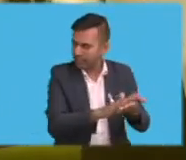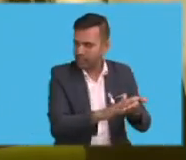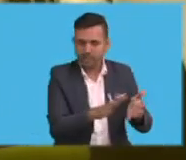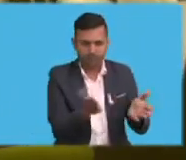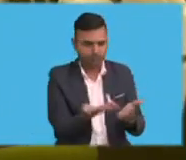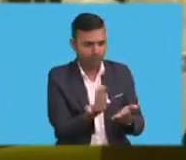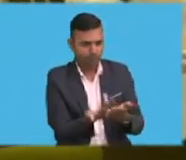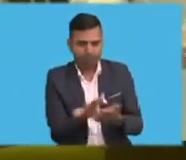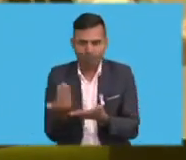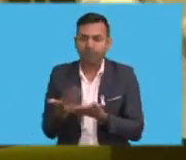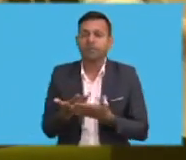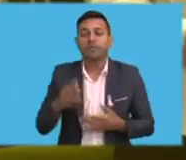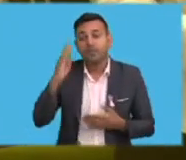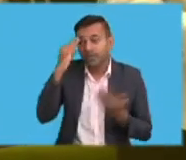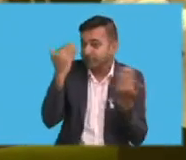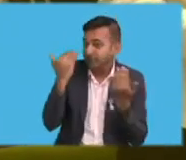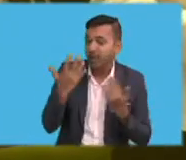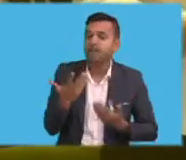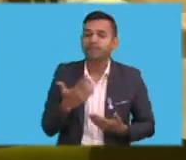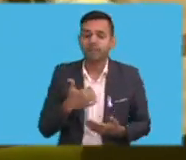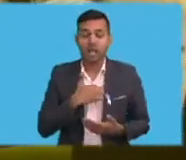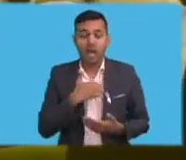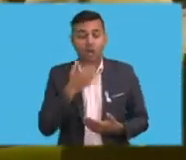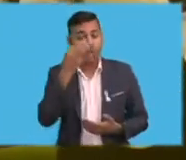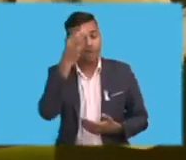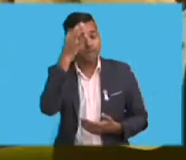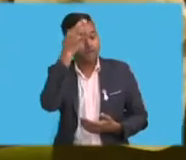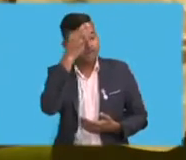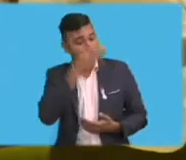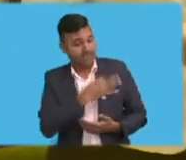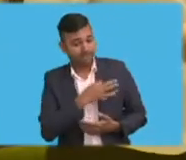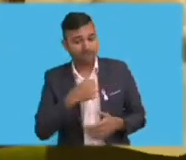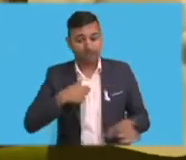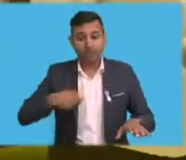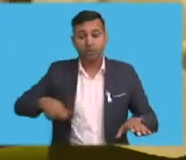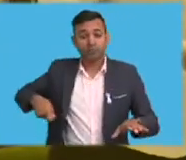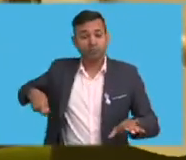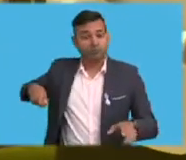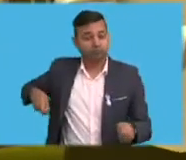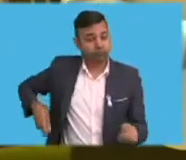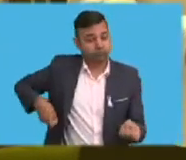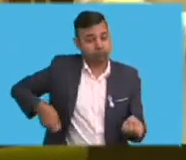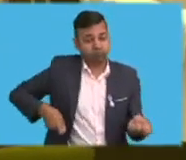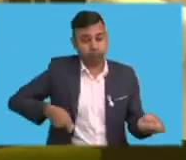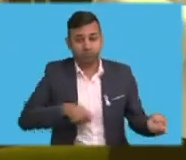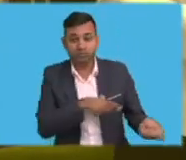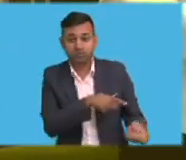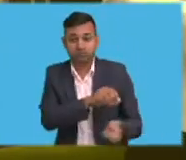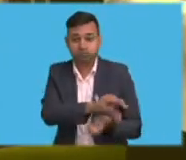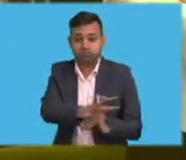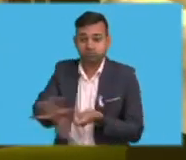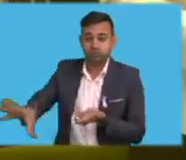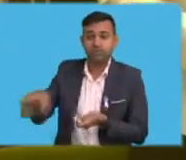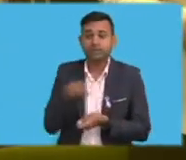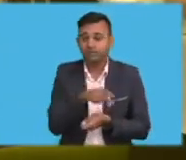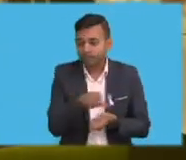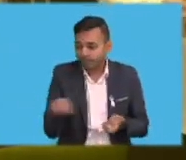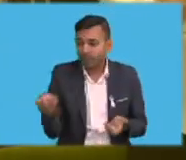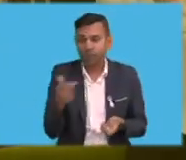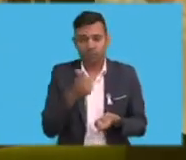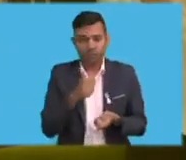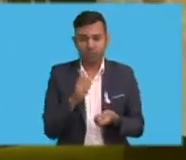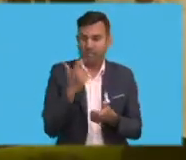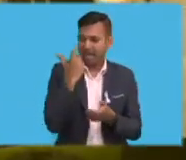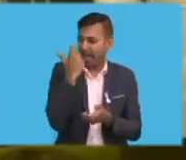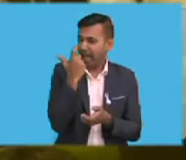Madam Speaker, we believe that spraying chemicals in the environment should be used with caution and in moderation, as it also leads to